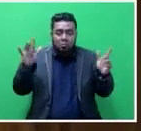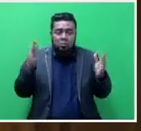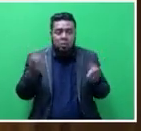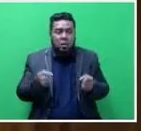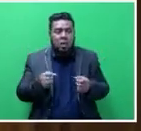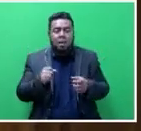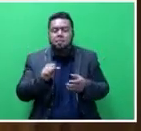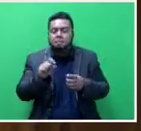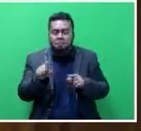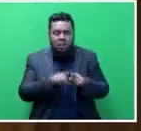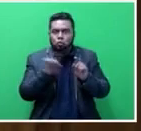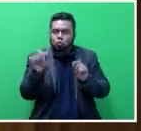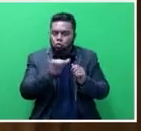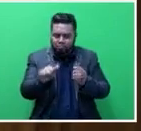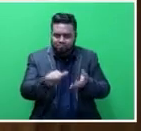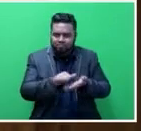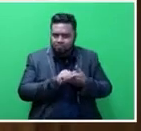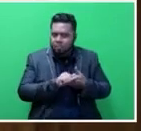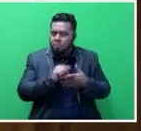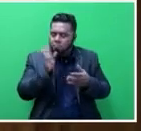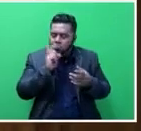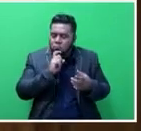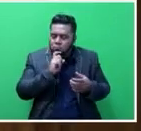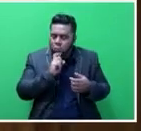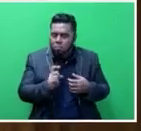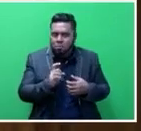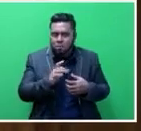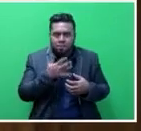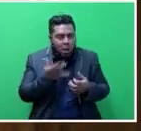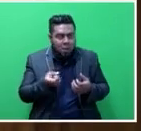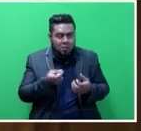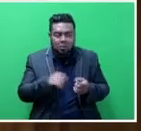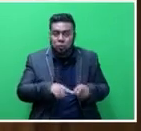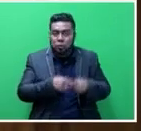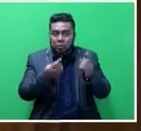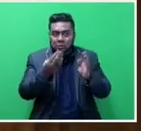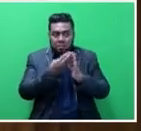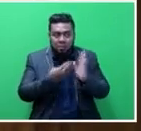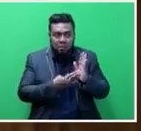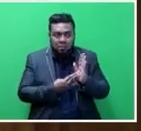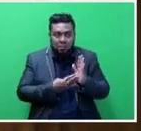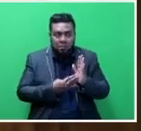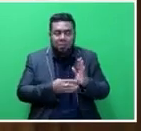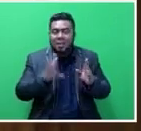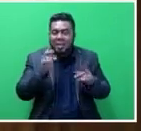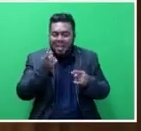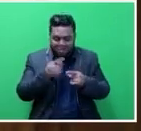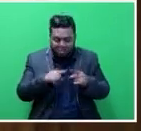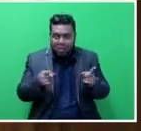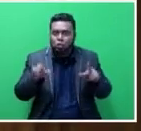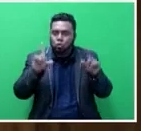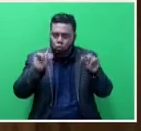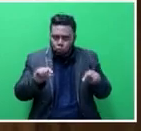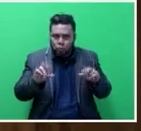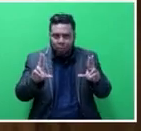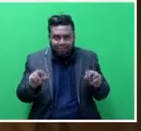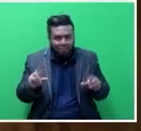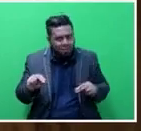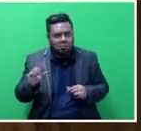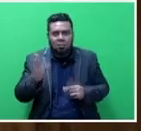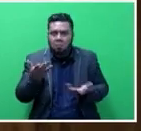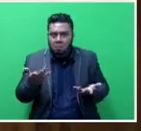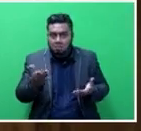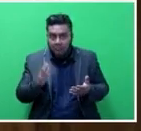be kept. The greatest test of any budget is getting things done.